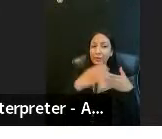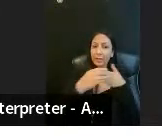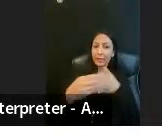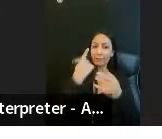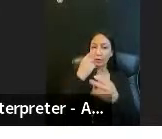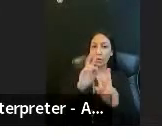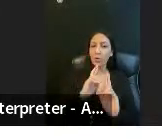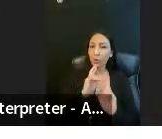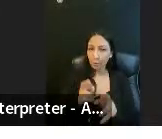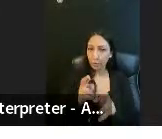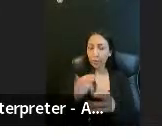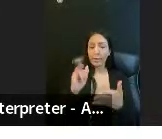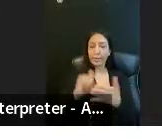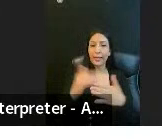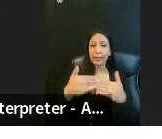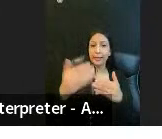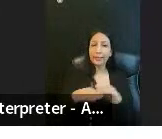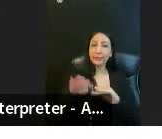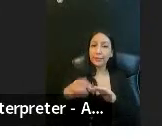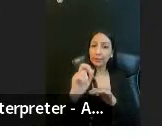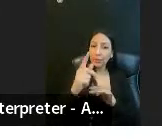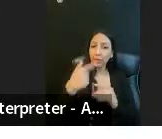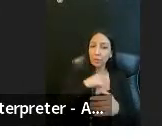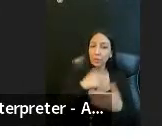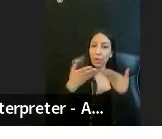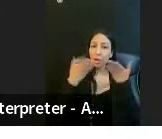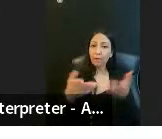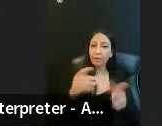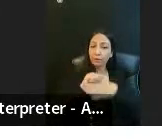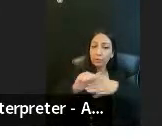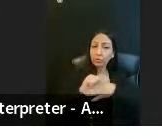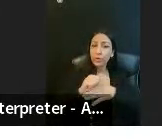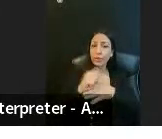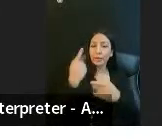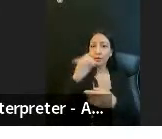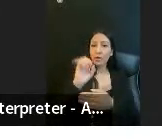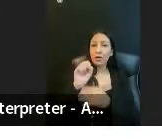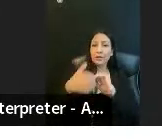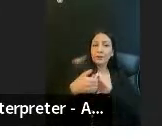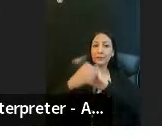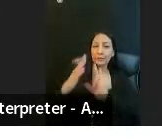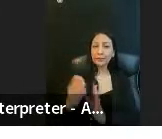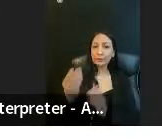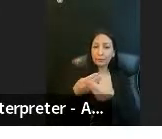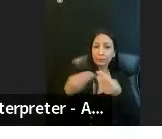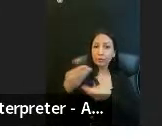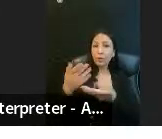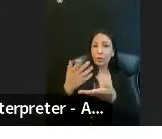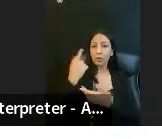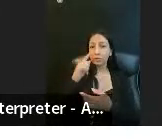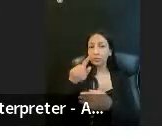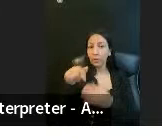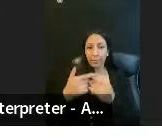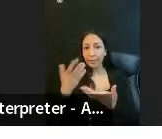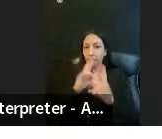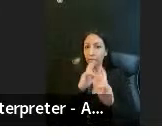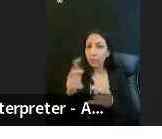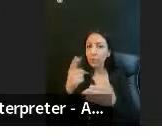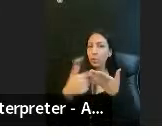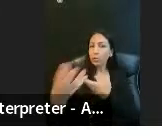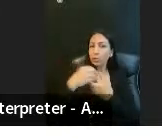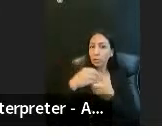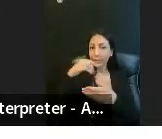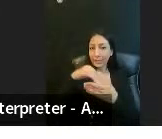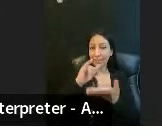report as a next step. And we're going to be offering trainings to stakeholders about the reports, what will be included